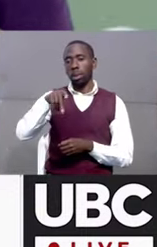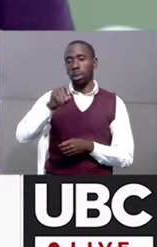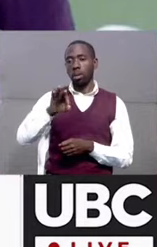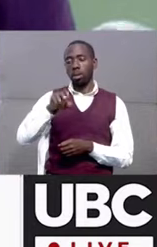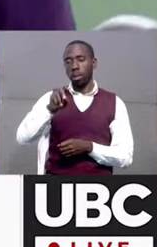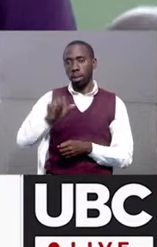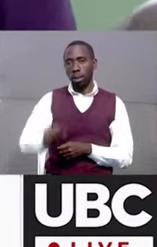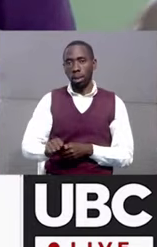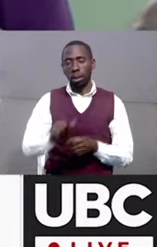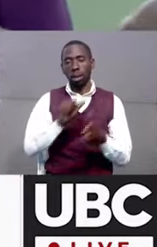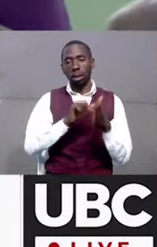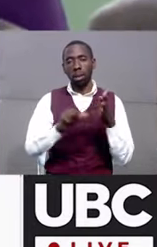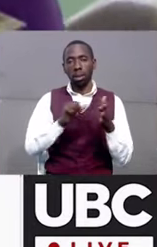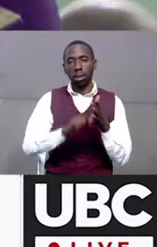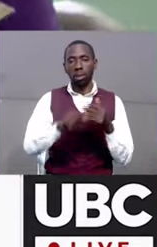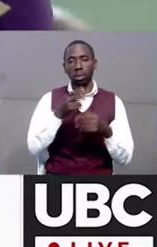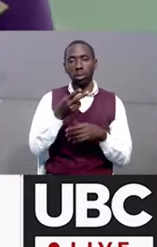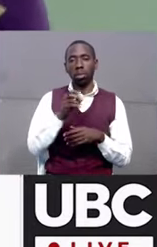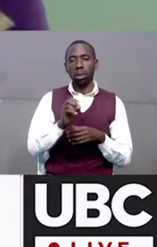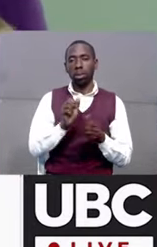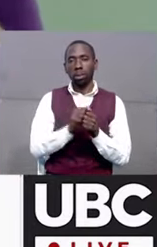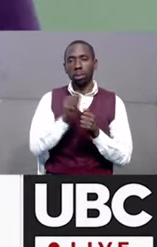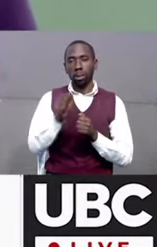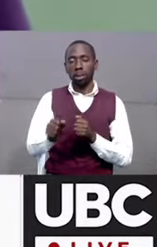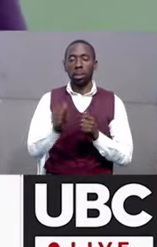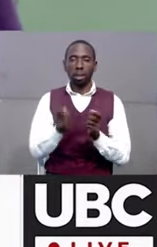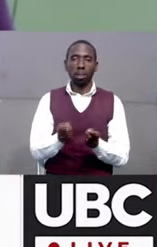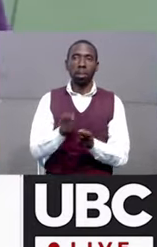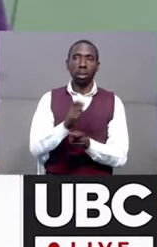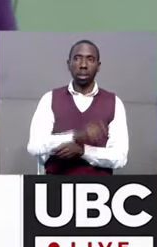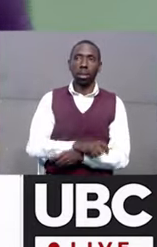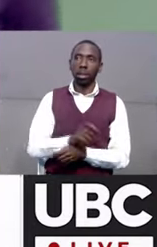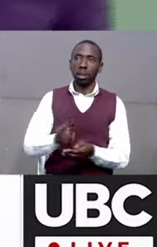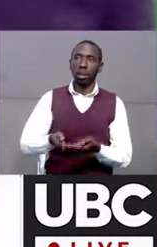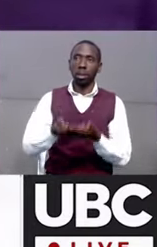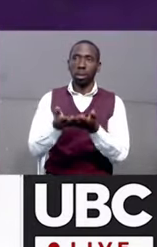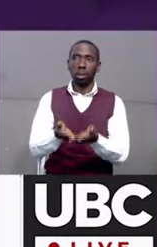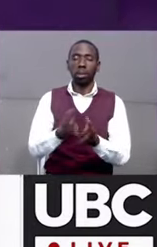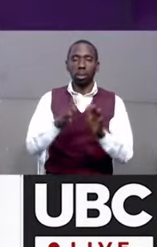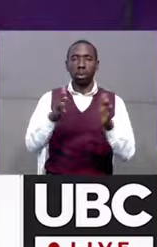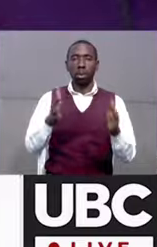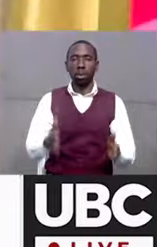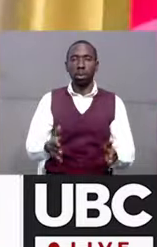Management Act 2015 as amended. I beg to lay.